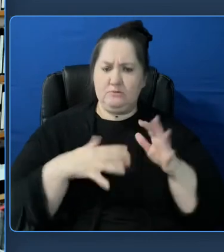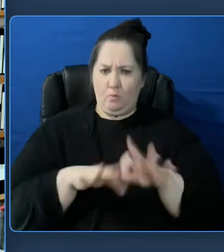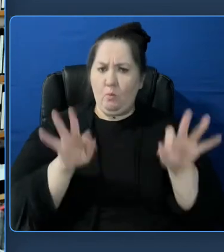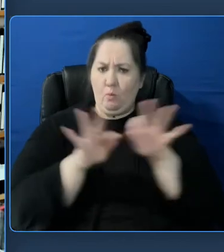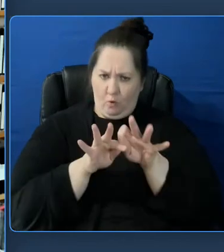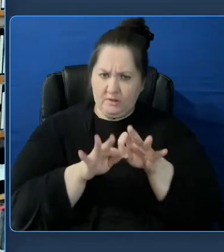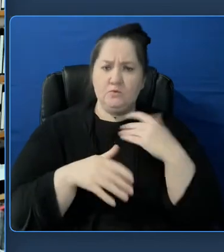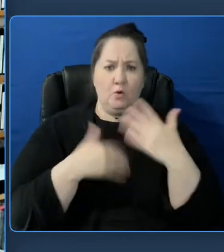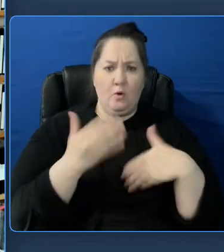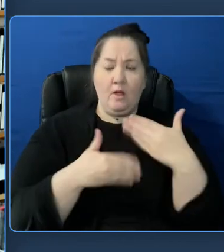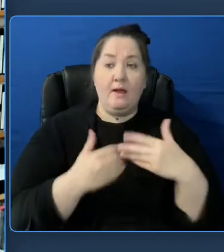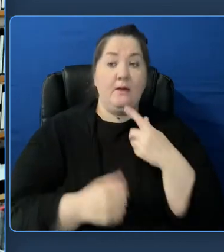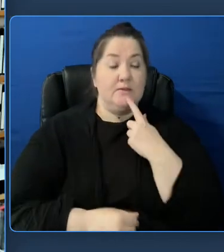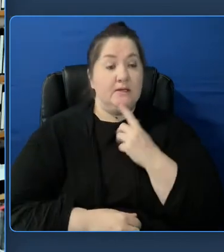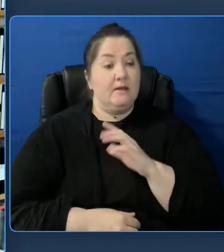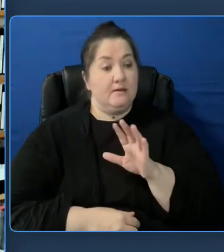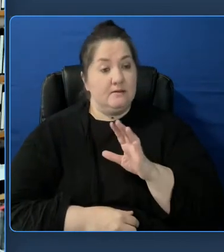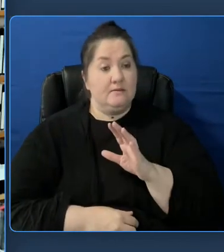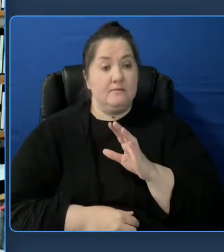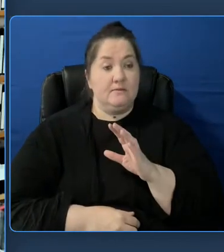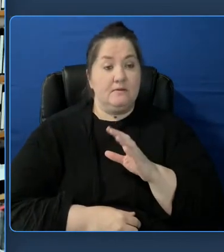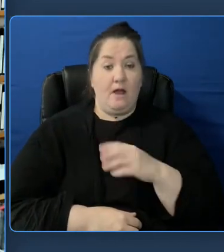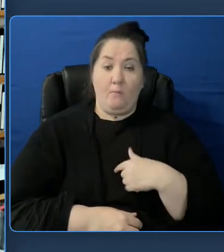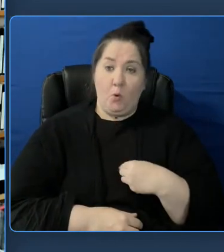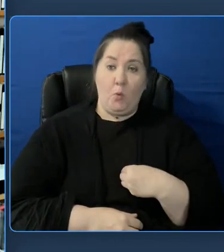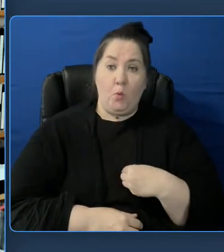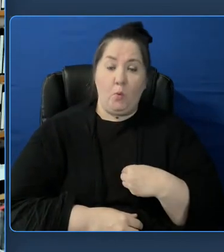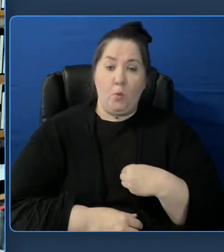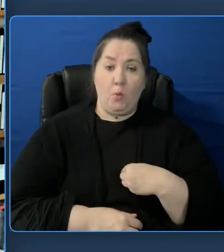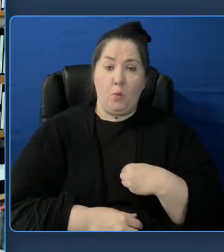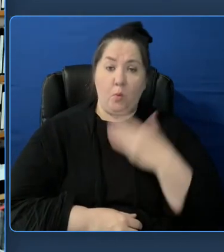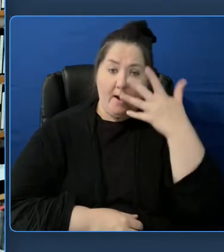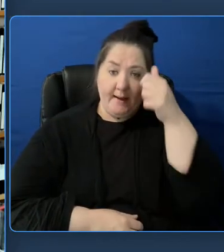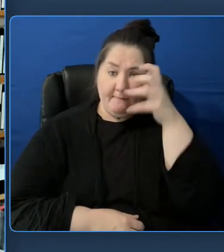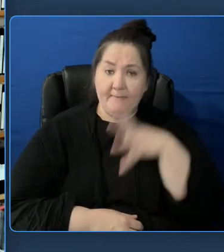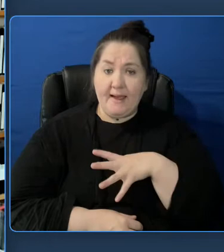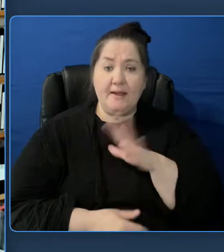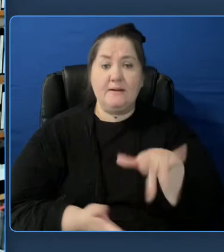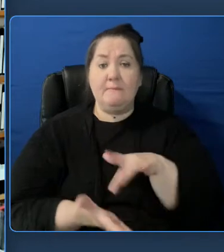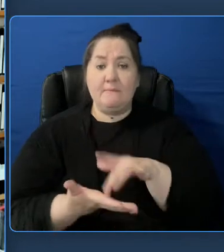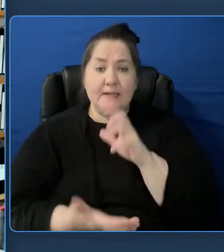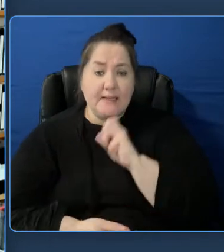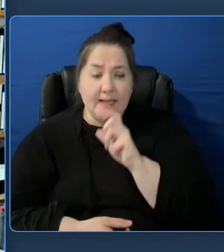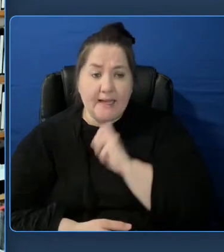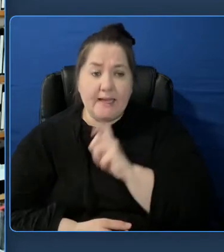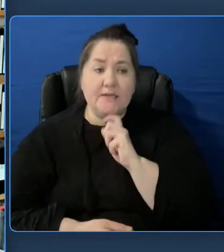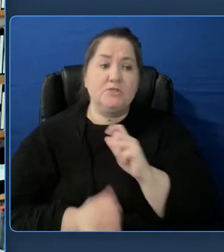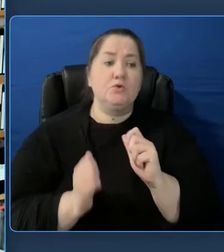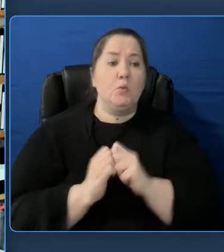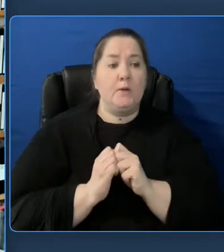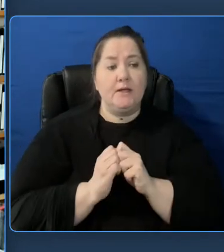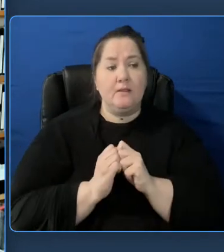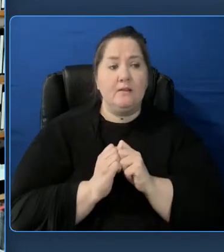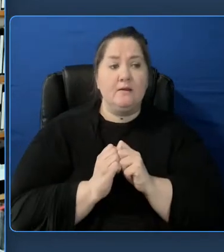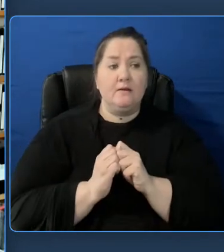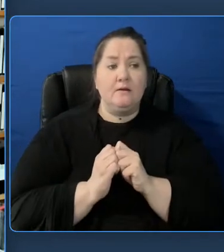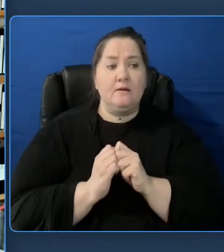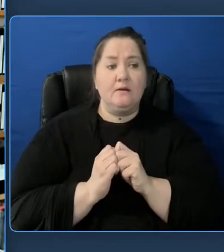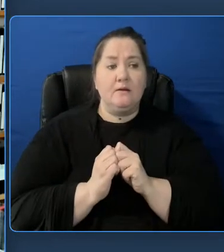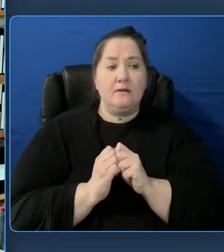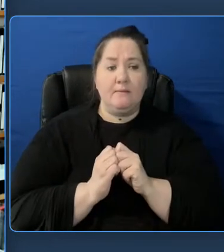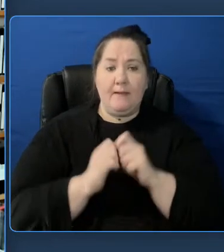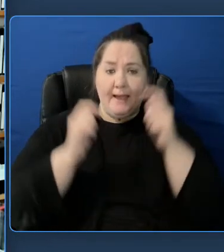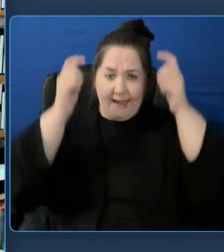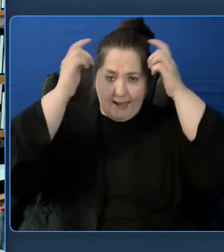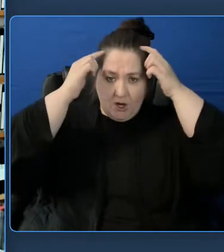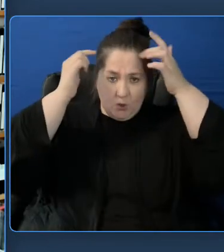as we go along. And I will say that I am a white man, middle-aged, with a